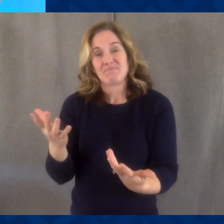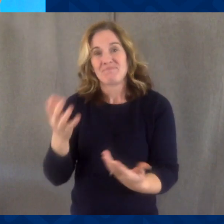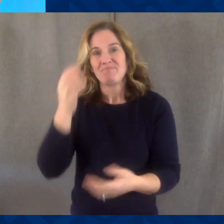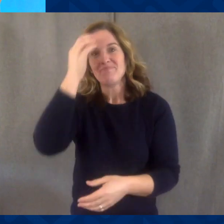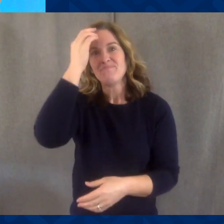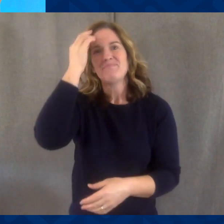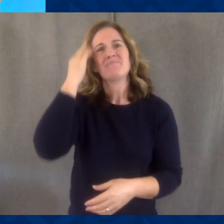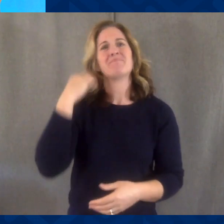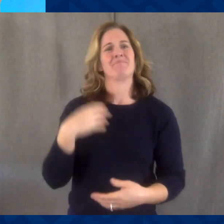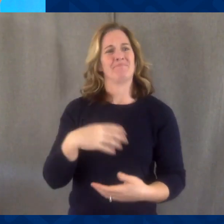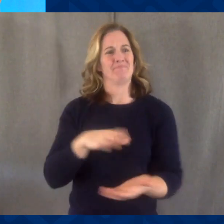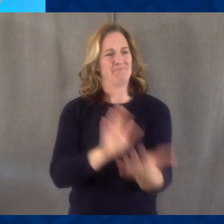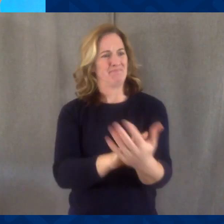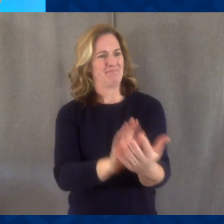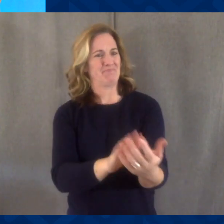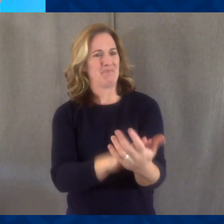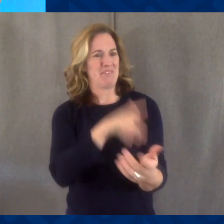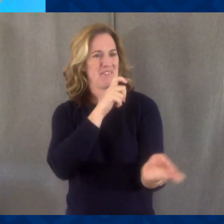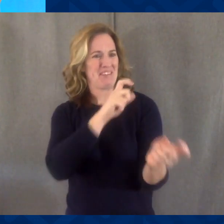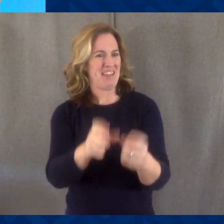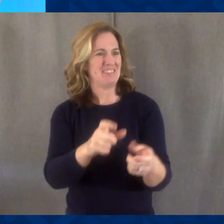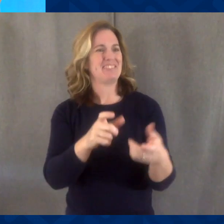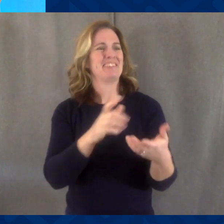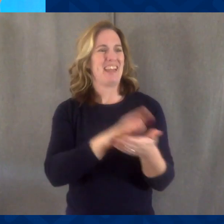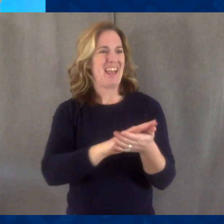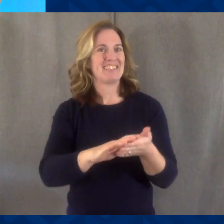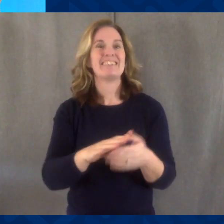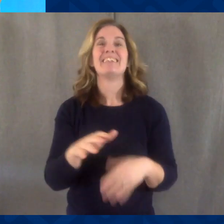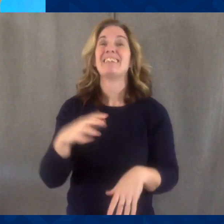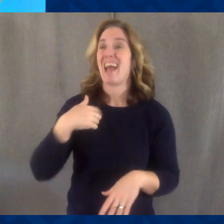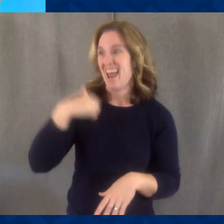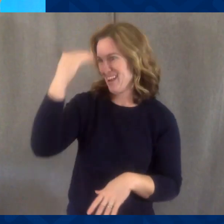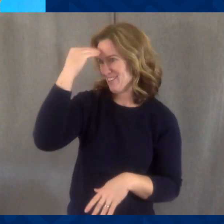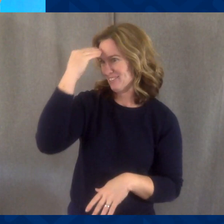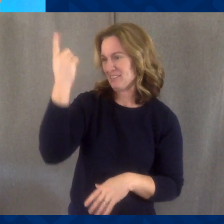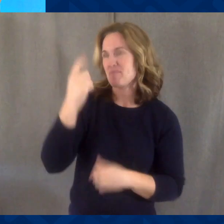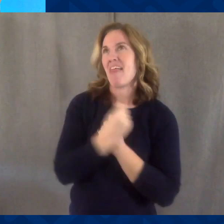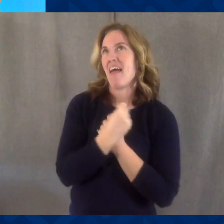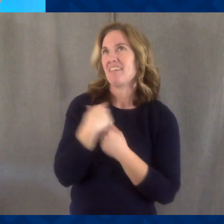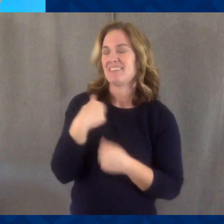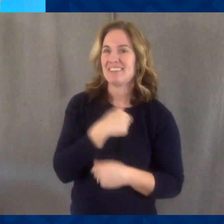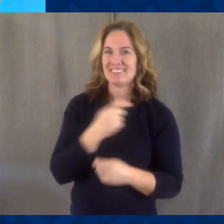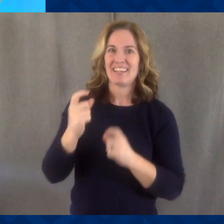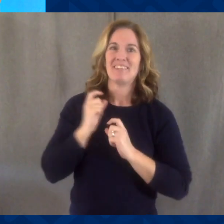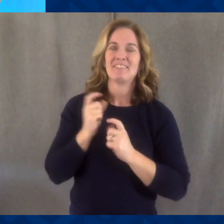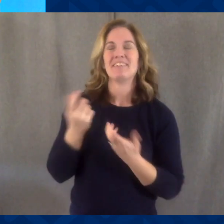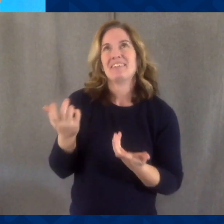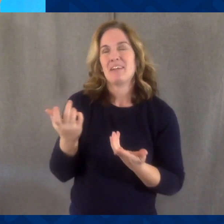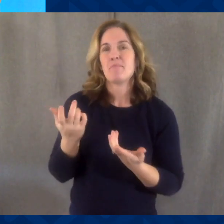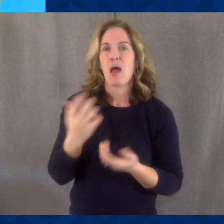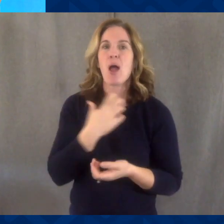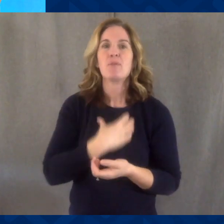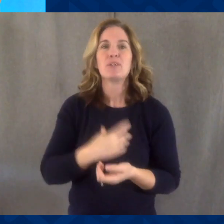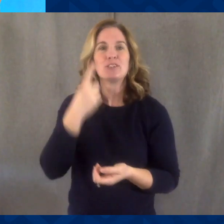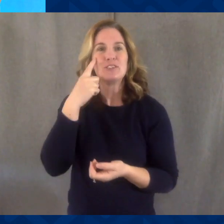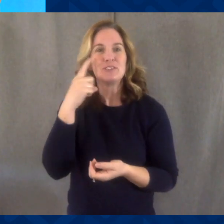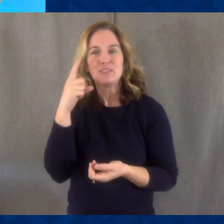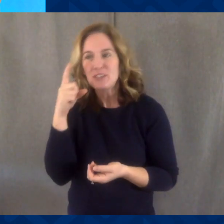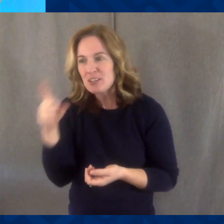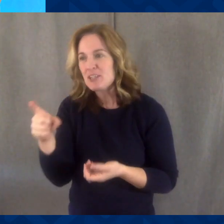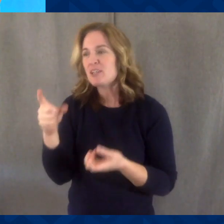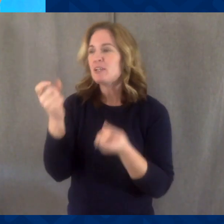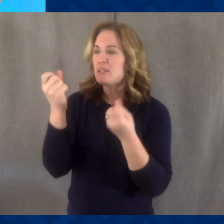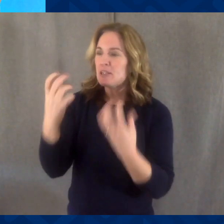That's shout out to the person whoever did that. That's nice. I know somebody who loved us well. Yeah. I wish for you